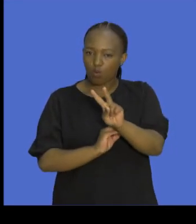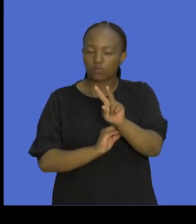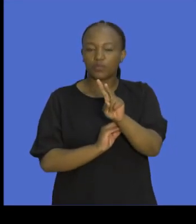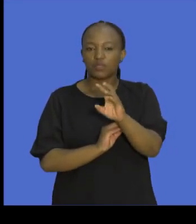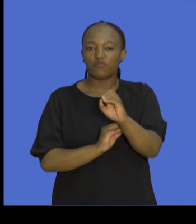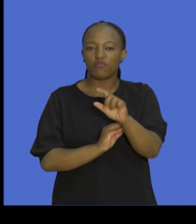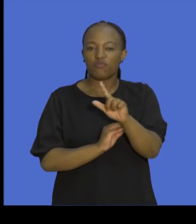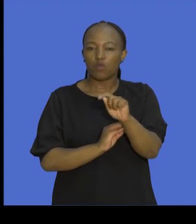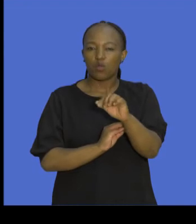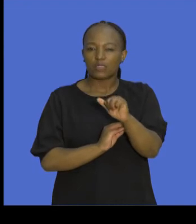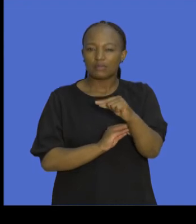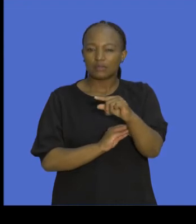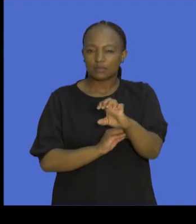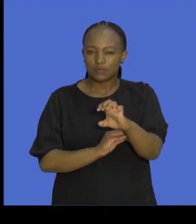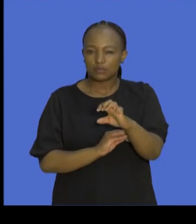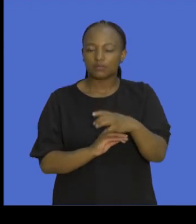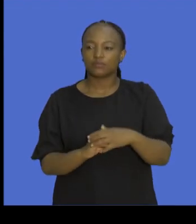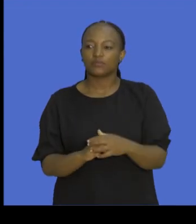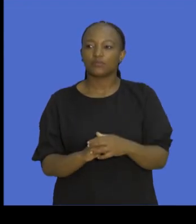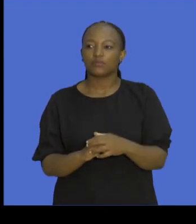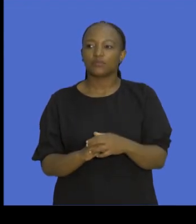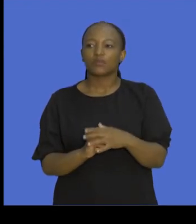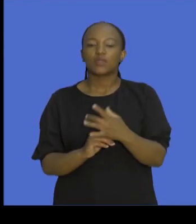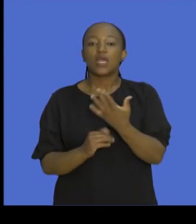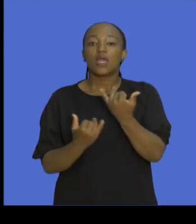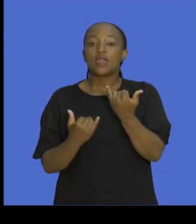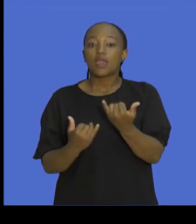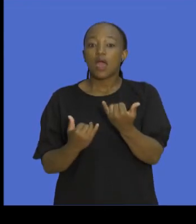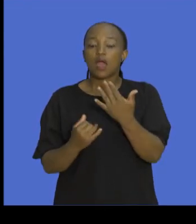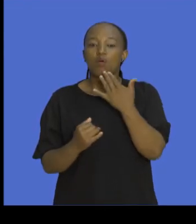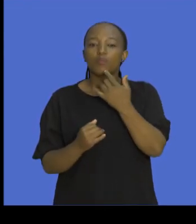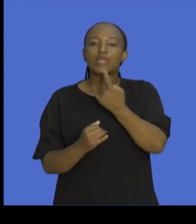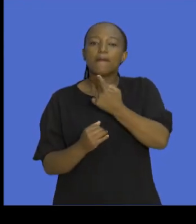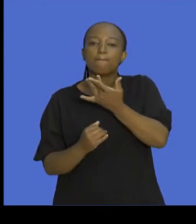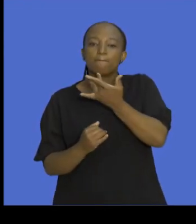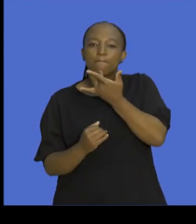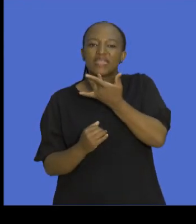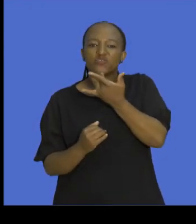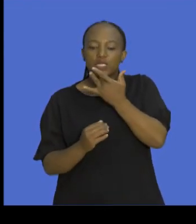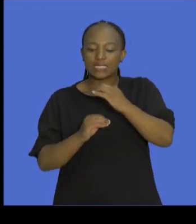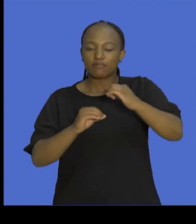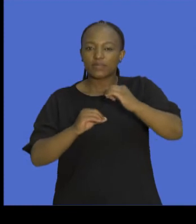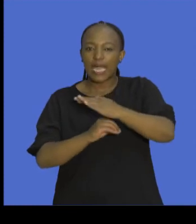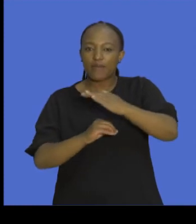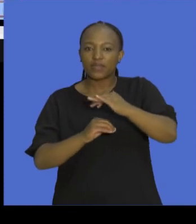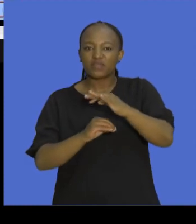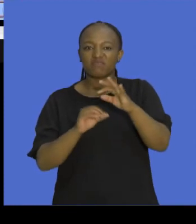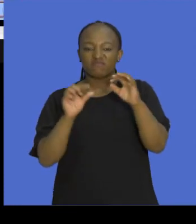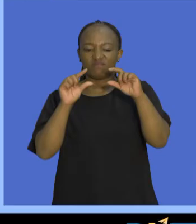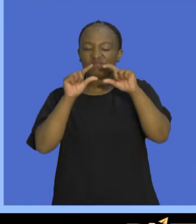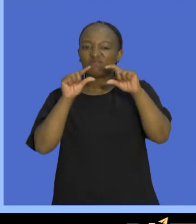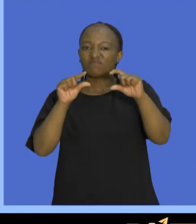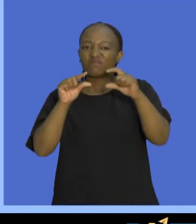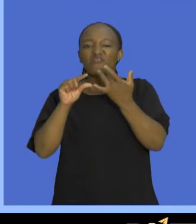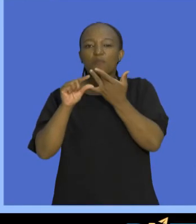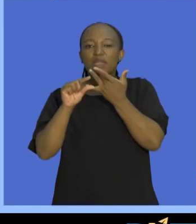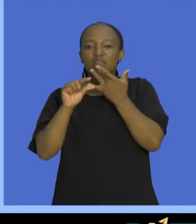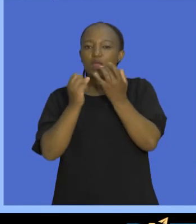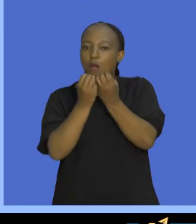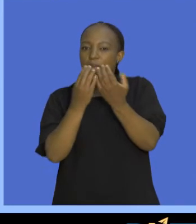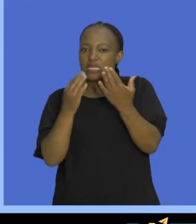at the main current through the battery, okay? How much current passes through the battery in this circuit, okay?